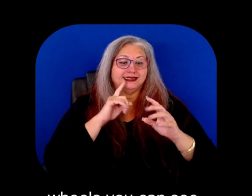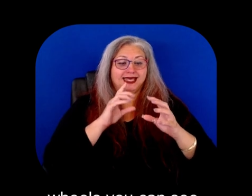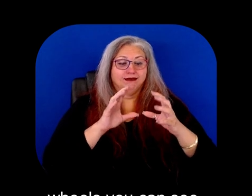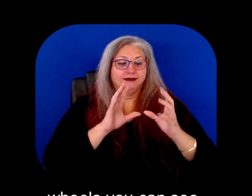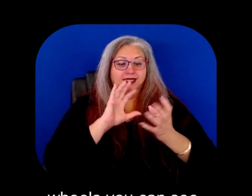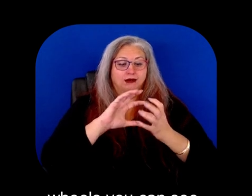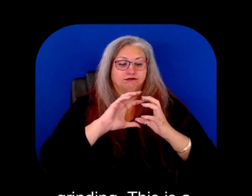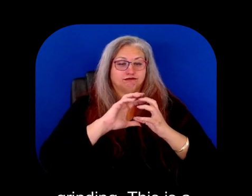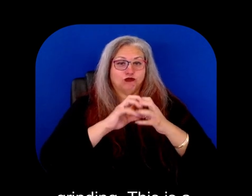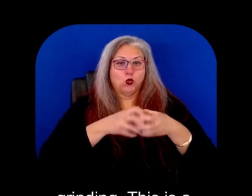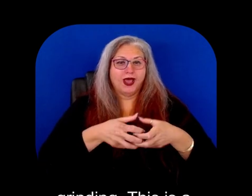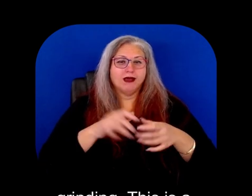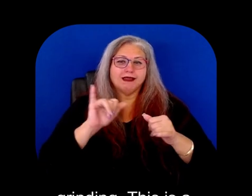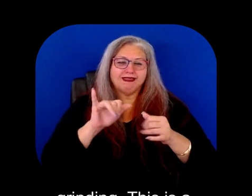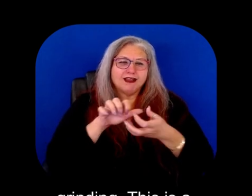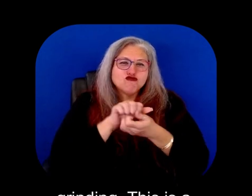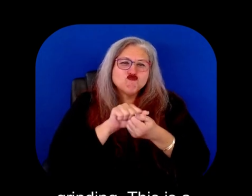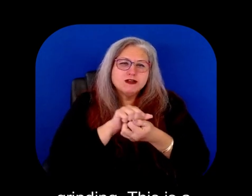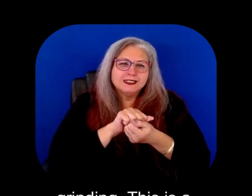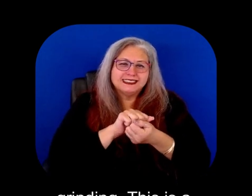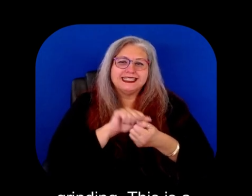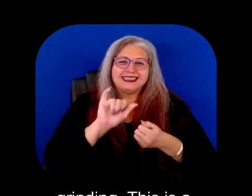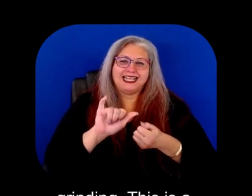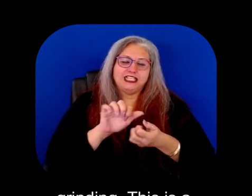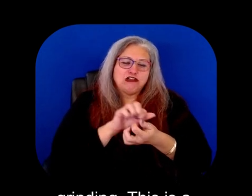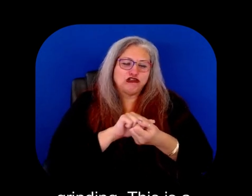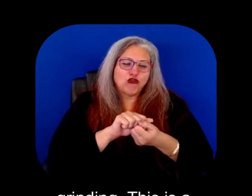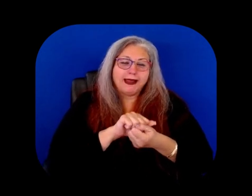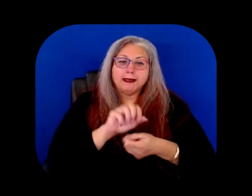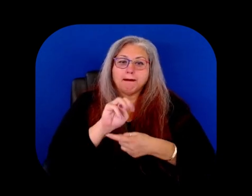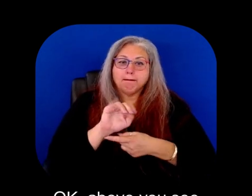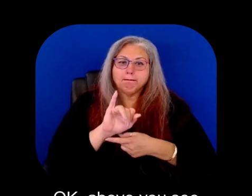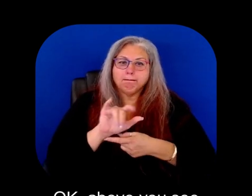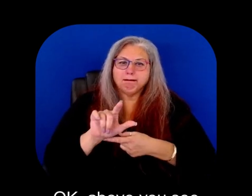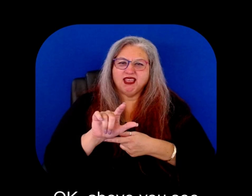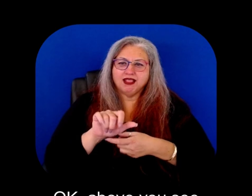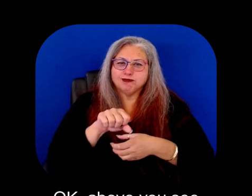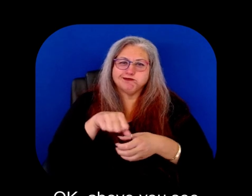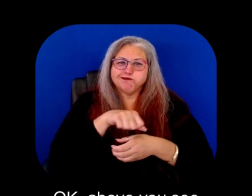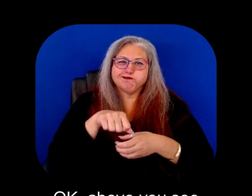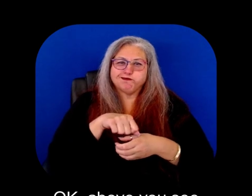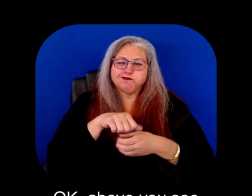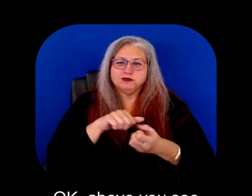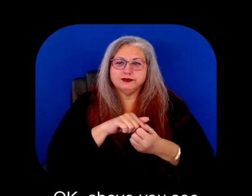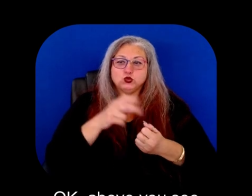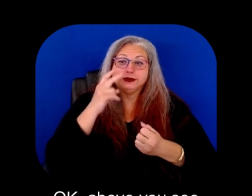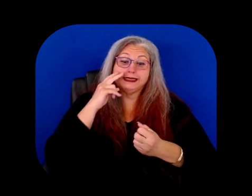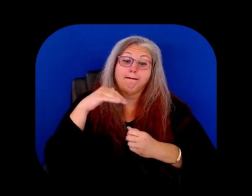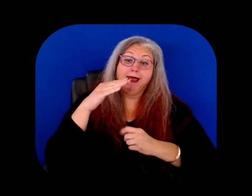see there's something that's grinding. This is a grinding mill. Okay, above you